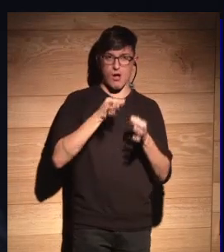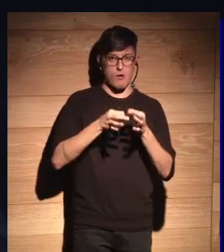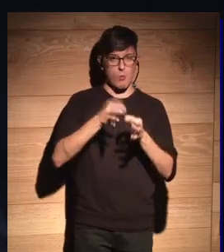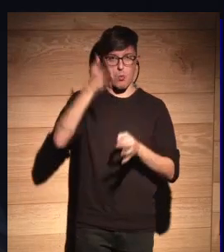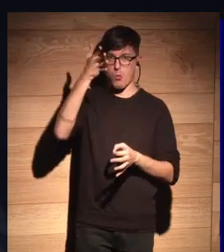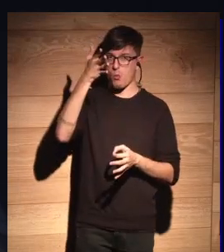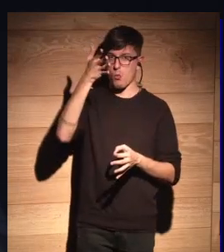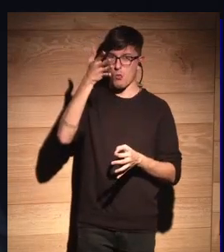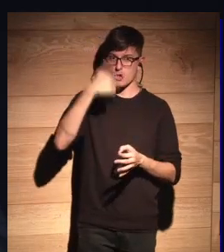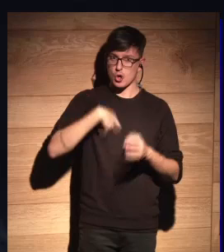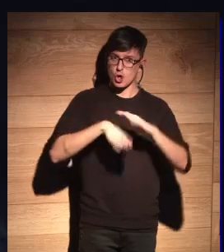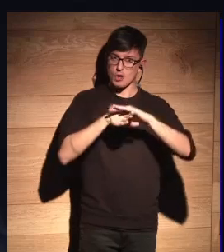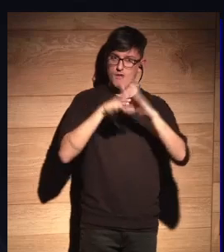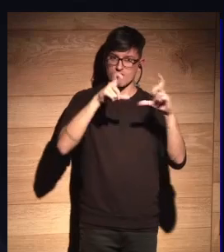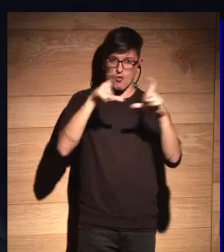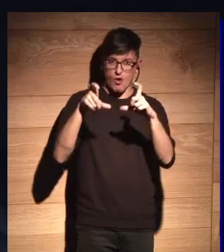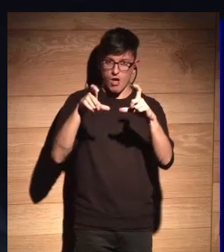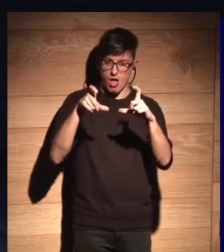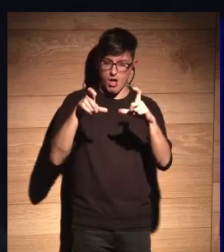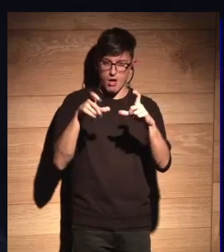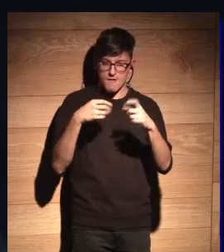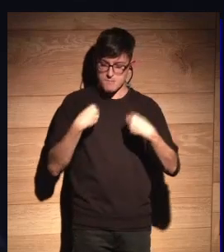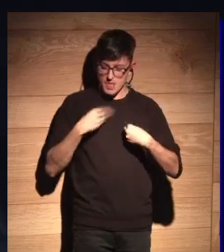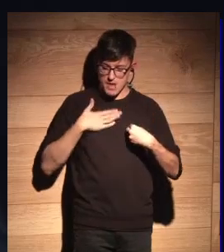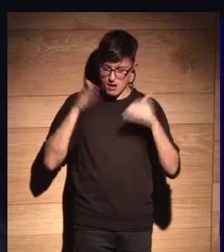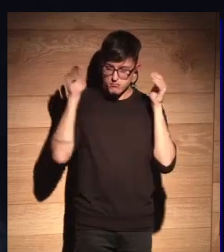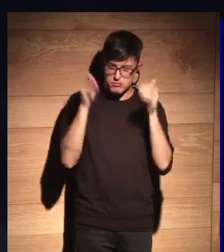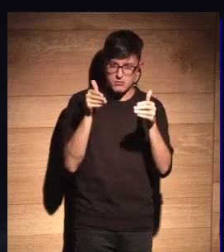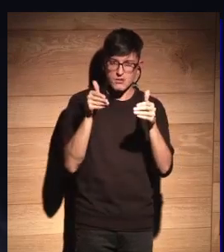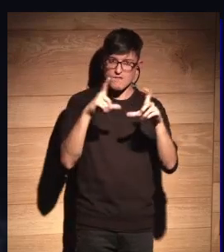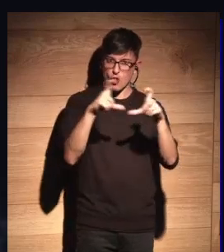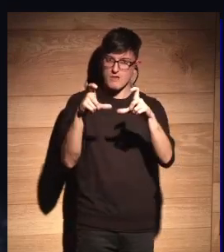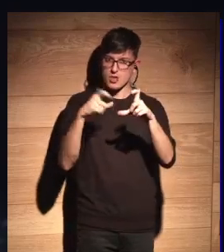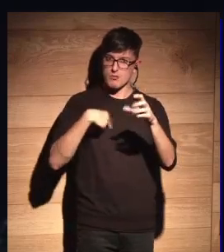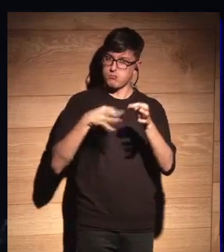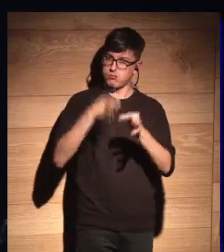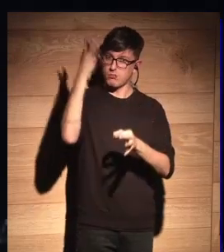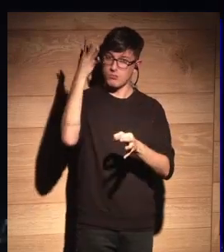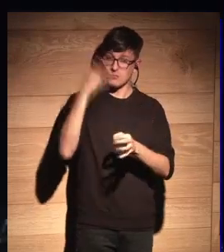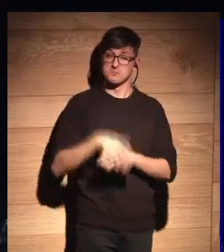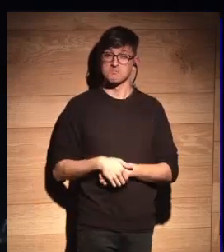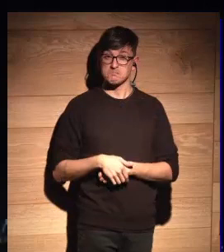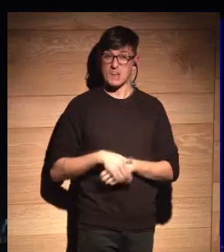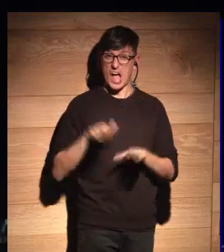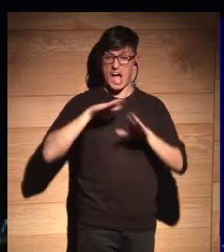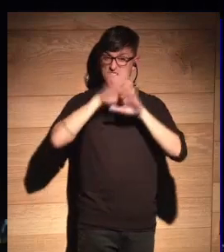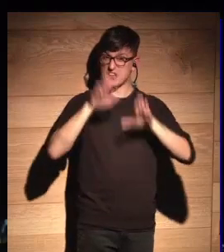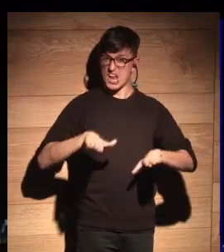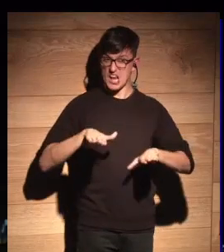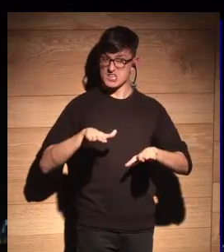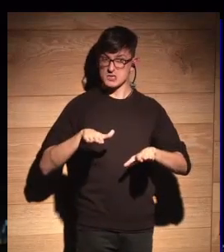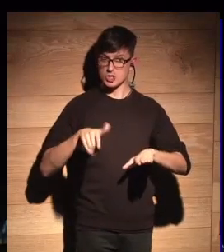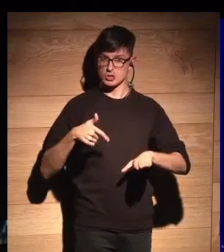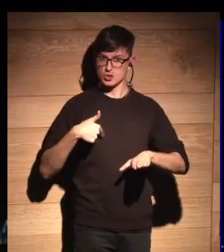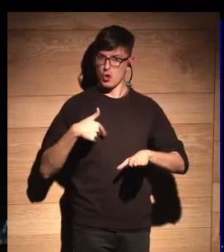with the photography and just kind of like make a whole career out of it up until today. I'm still